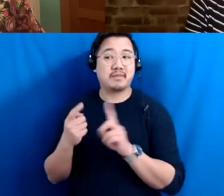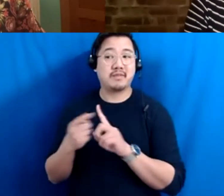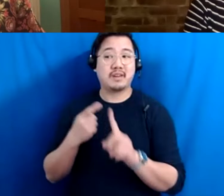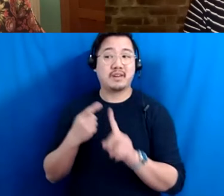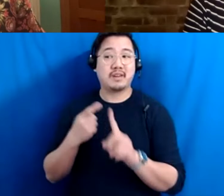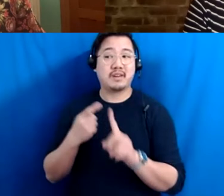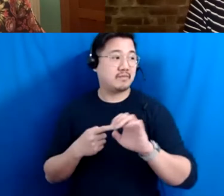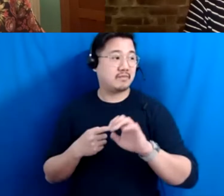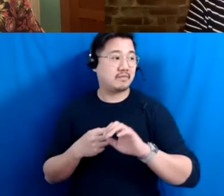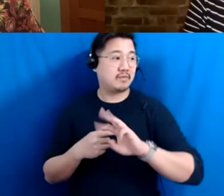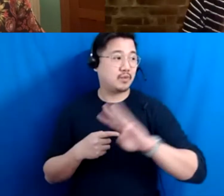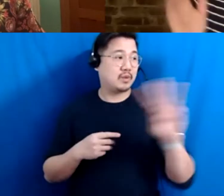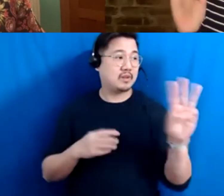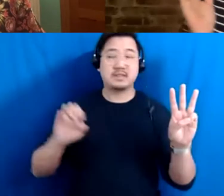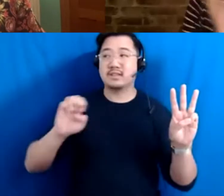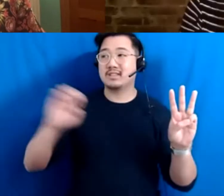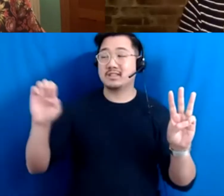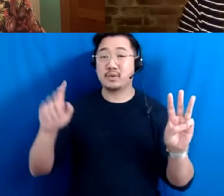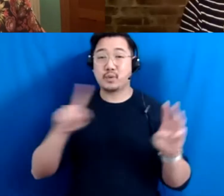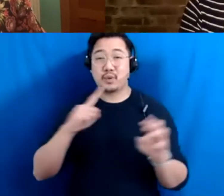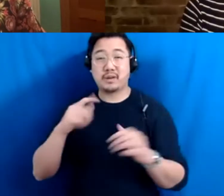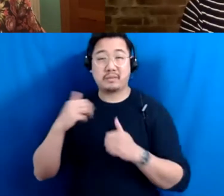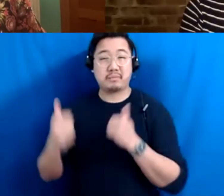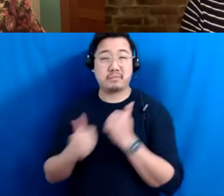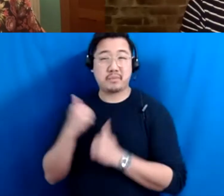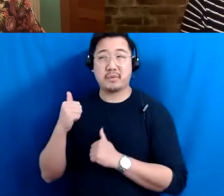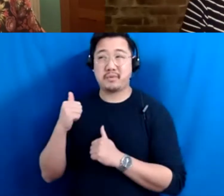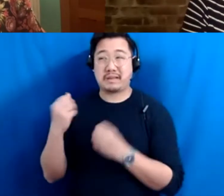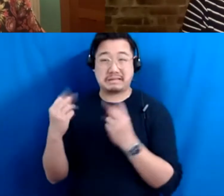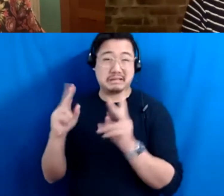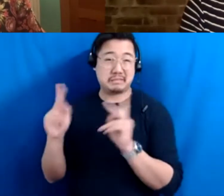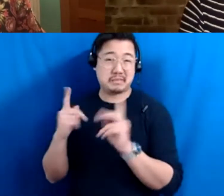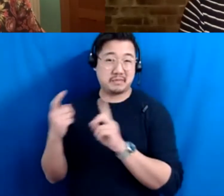maybe particularly the East, really don't think about